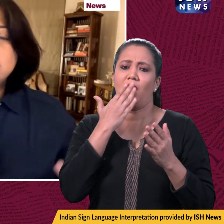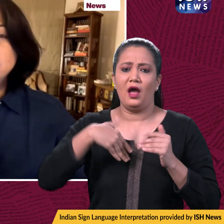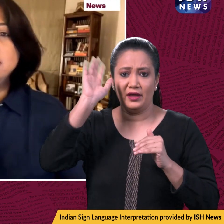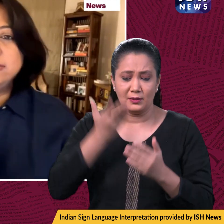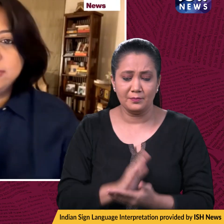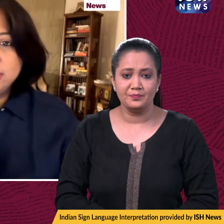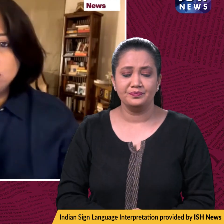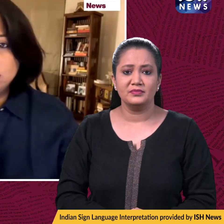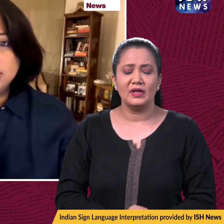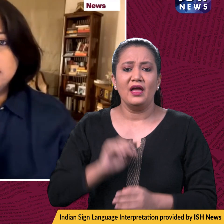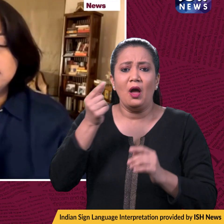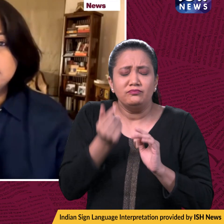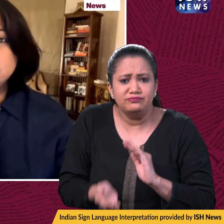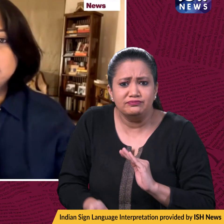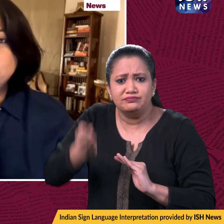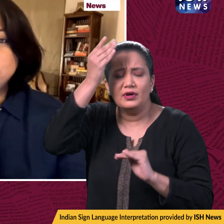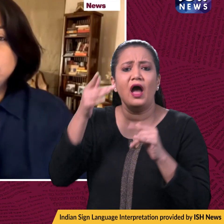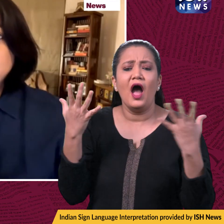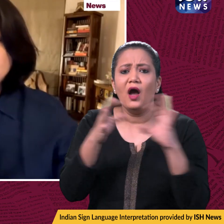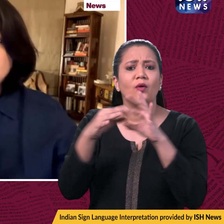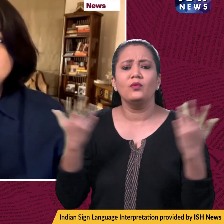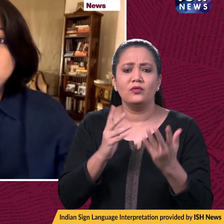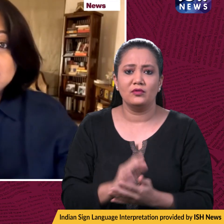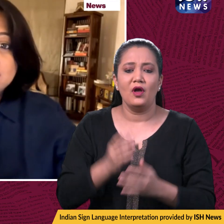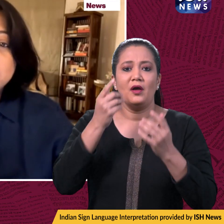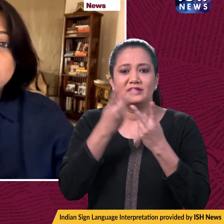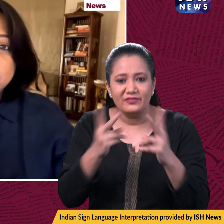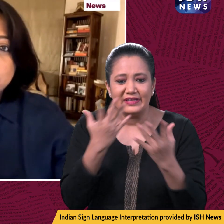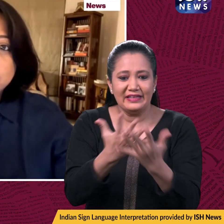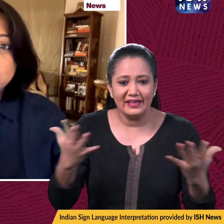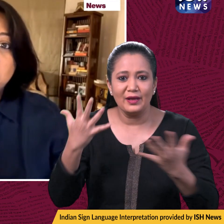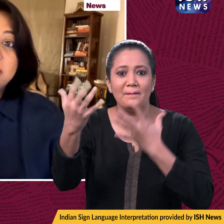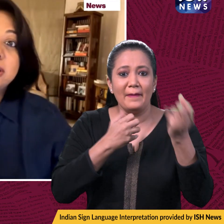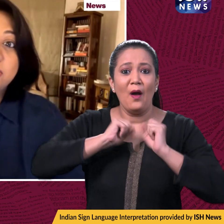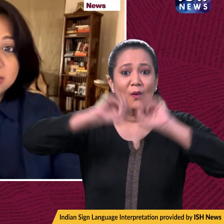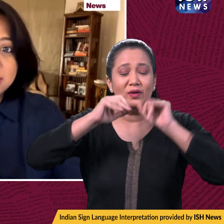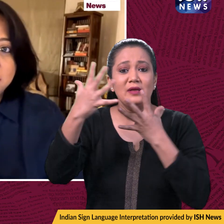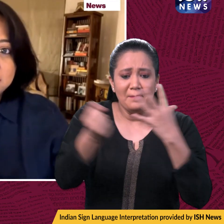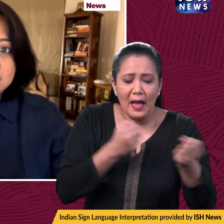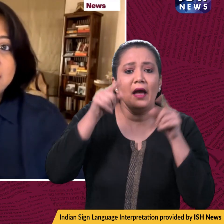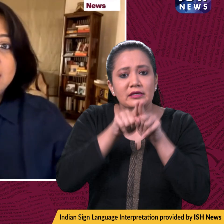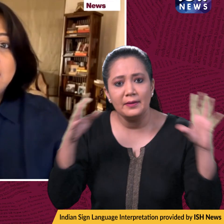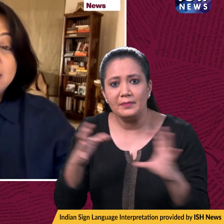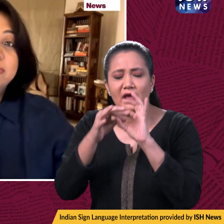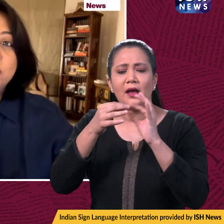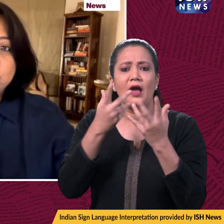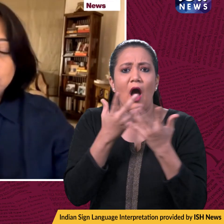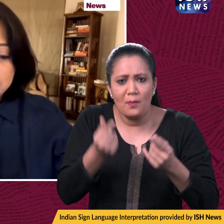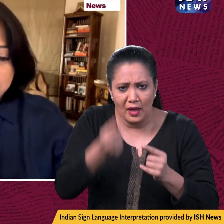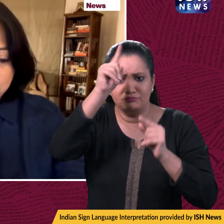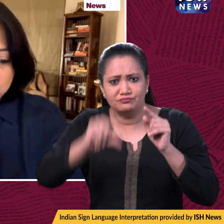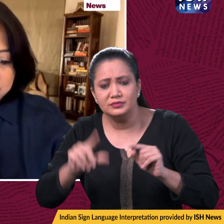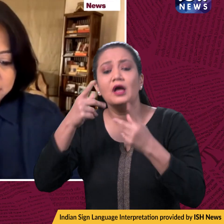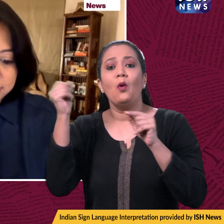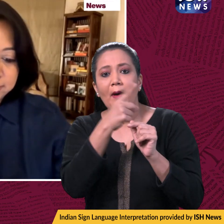The wholesale inflation is the measure of how prices of goods bought in wholesale markets have moved